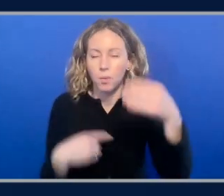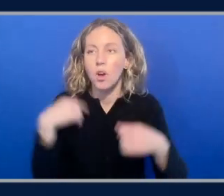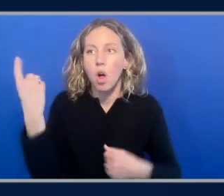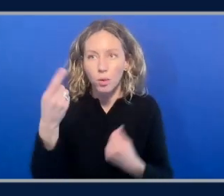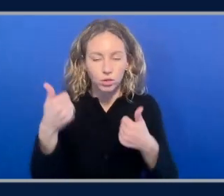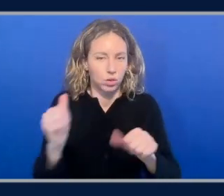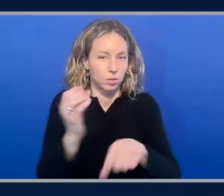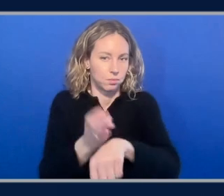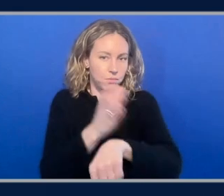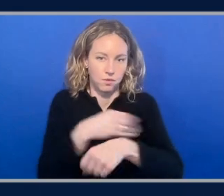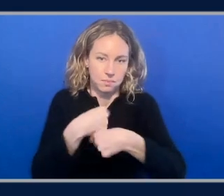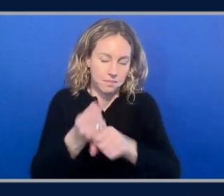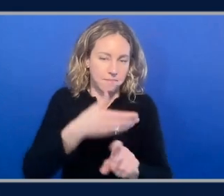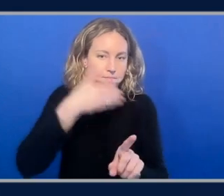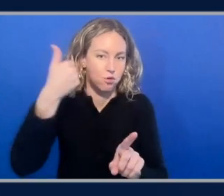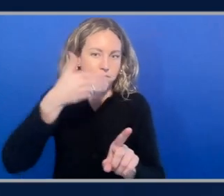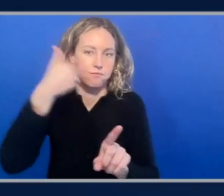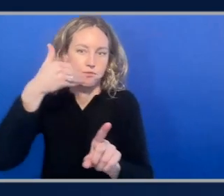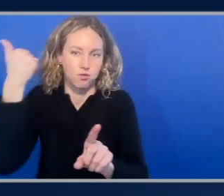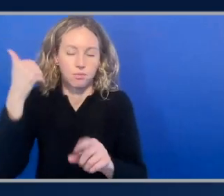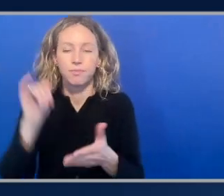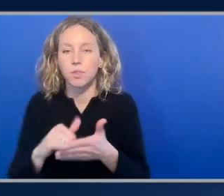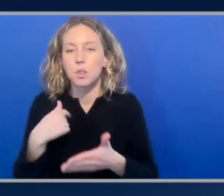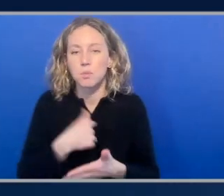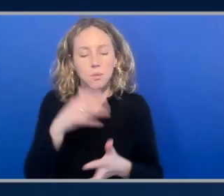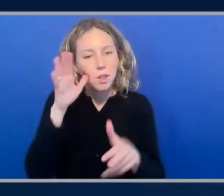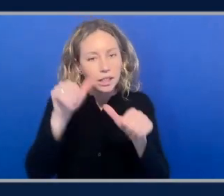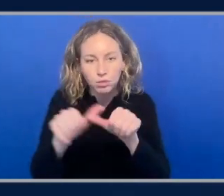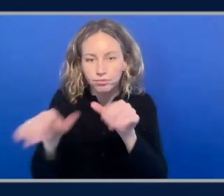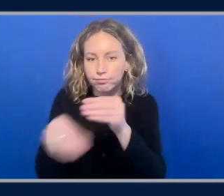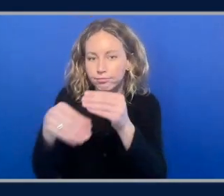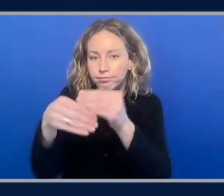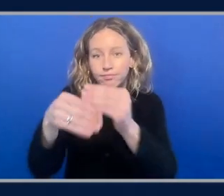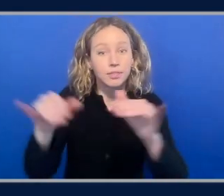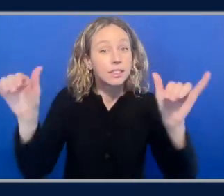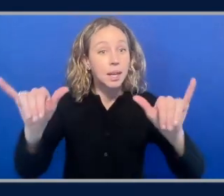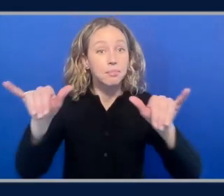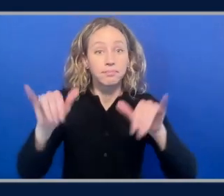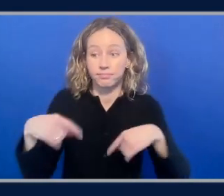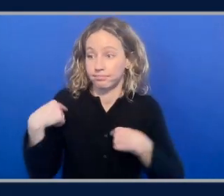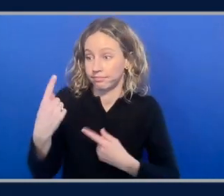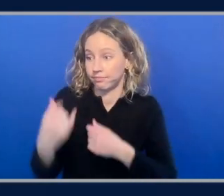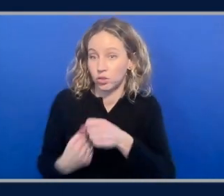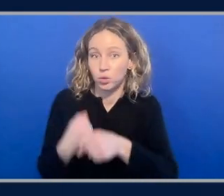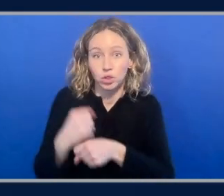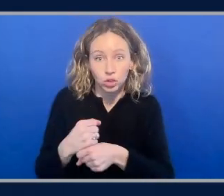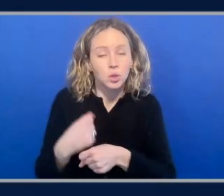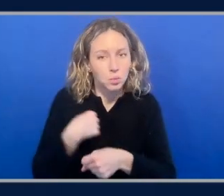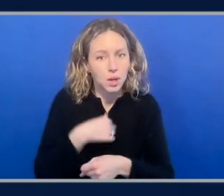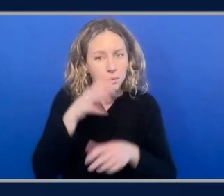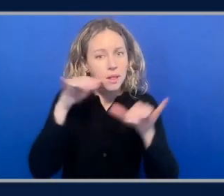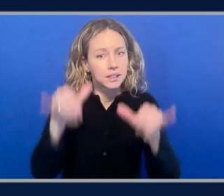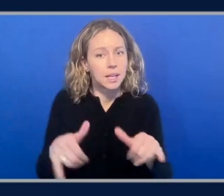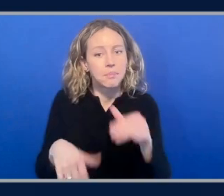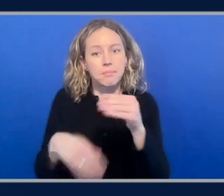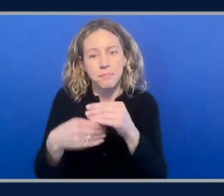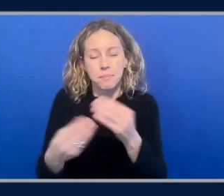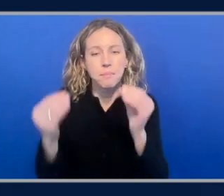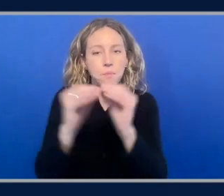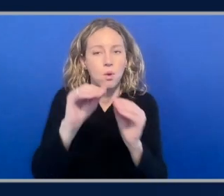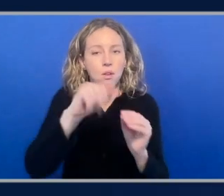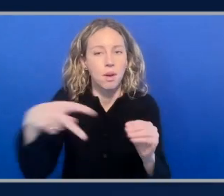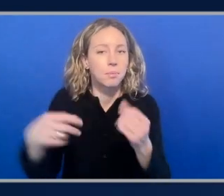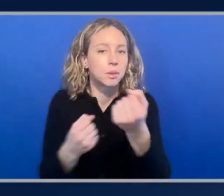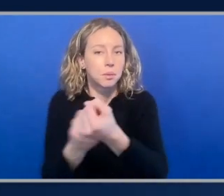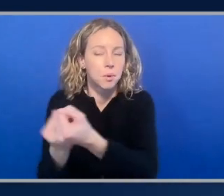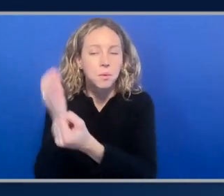better. Right, so this is something we'll continue to build on, just like we've been doing over the last few years. We're going to continue building more application support. Yeah, for sure. And you